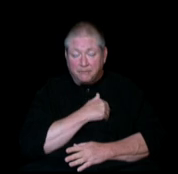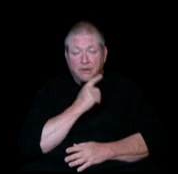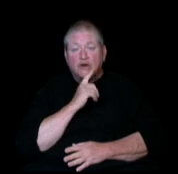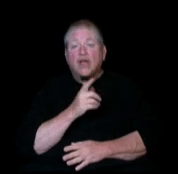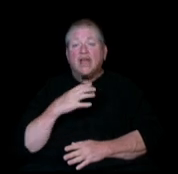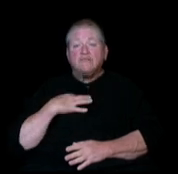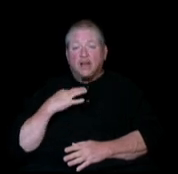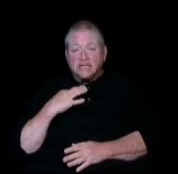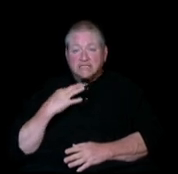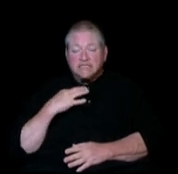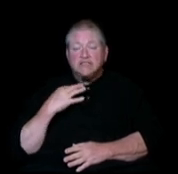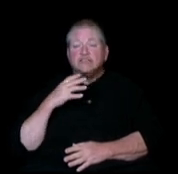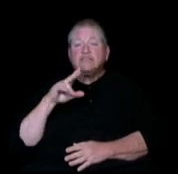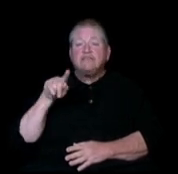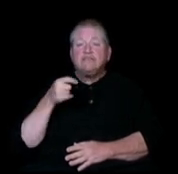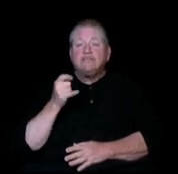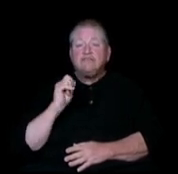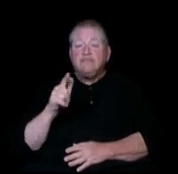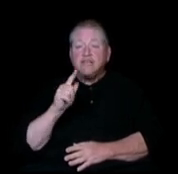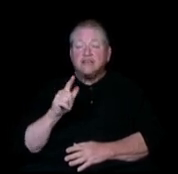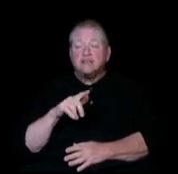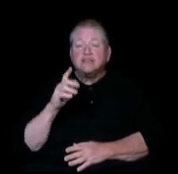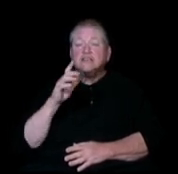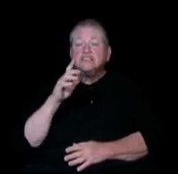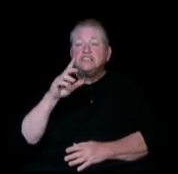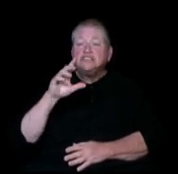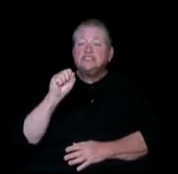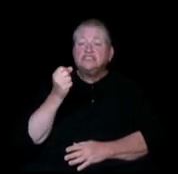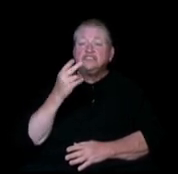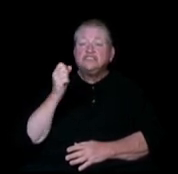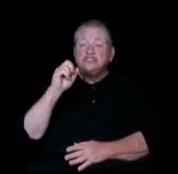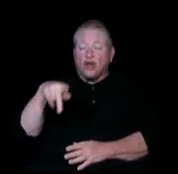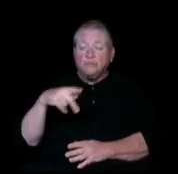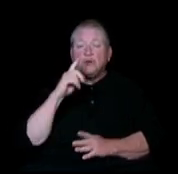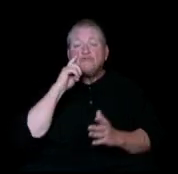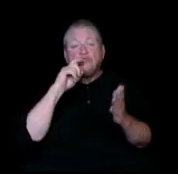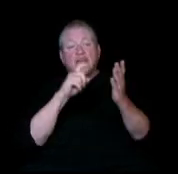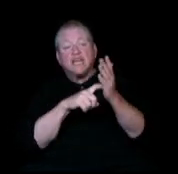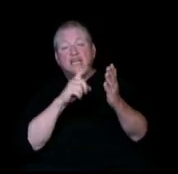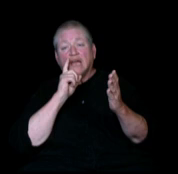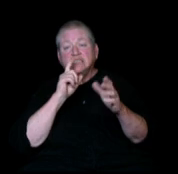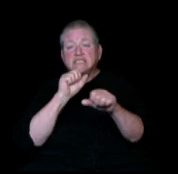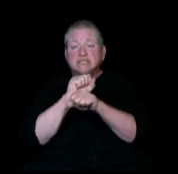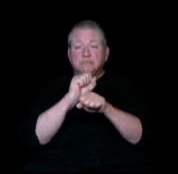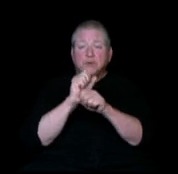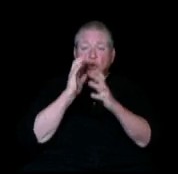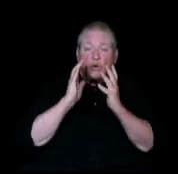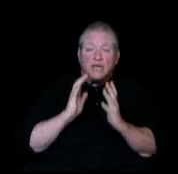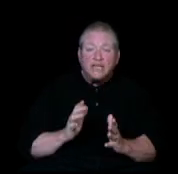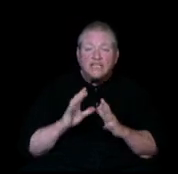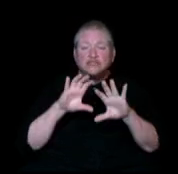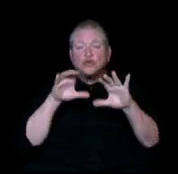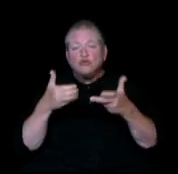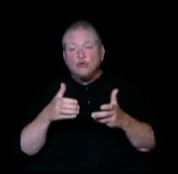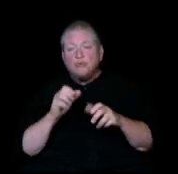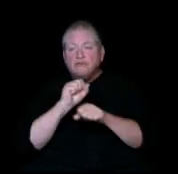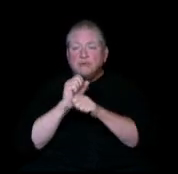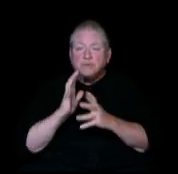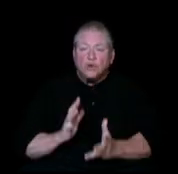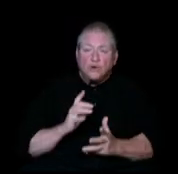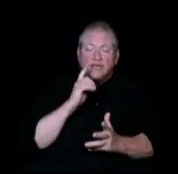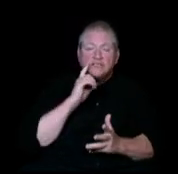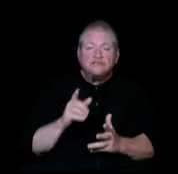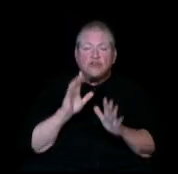community volunteer Phil Sharp, recognizes a faculty or staff member or group of Western employees for their involvement